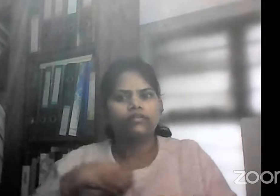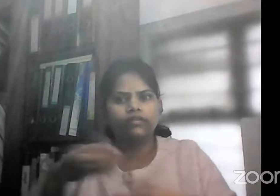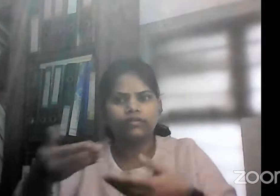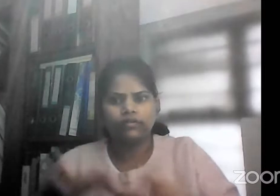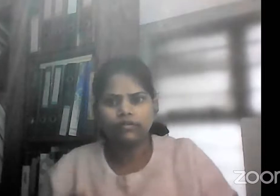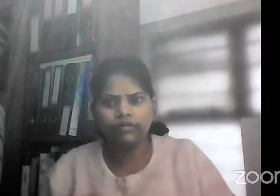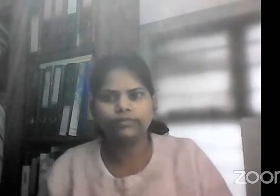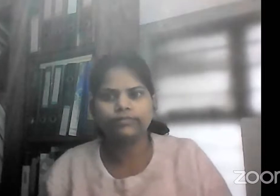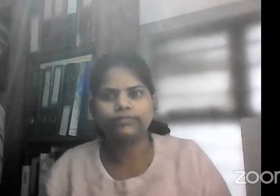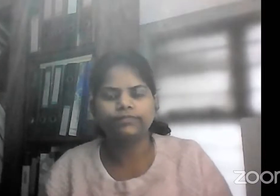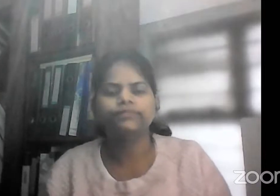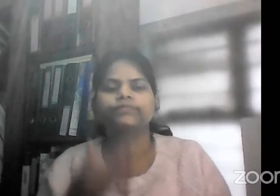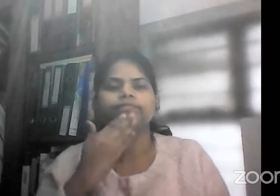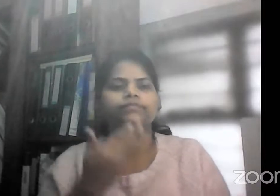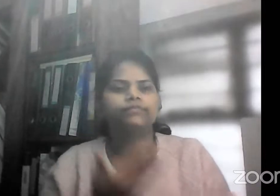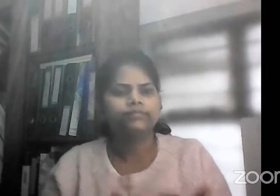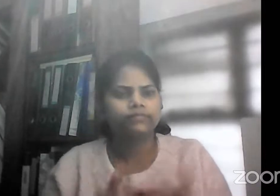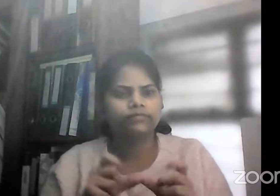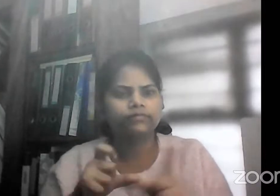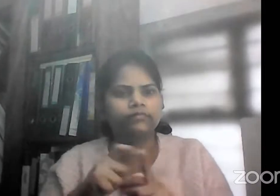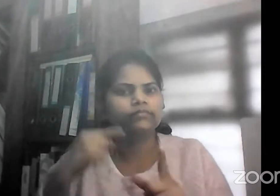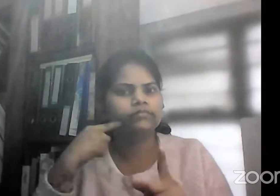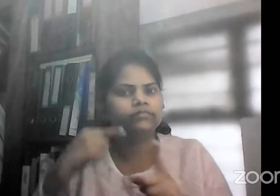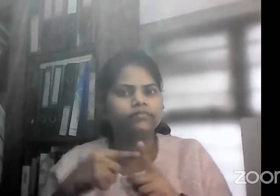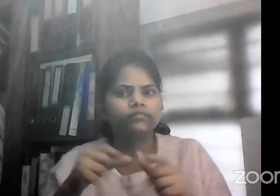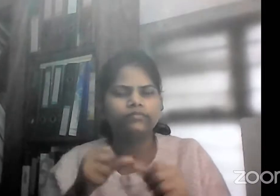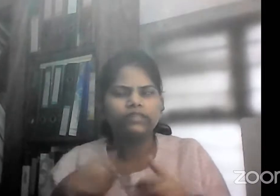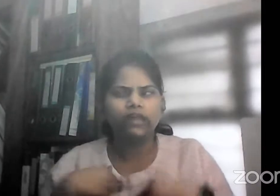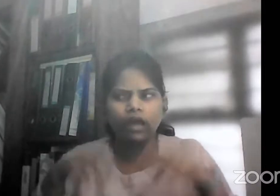Thank you, Aditi. I hope I'm audible.